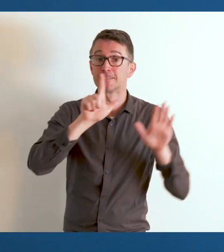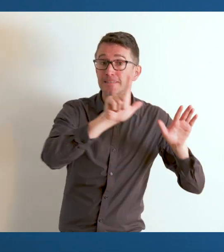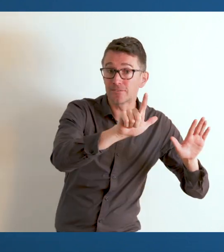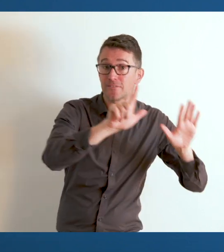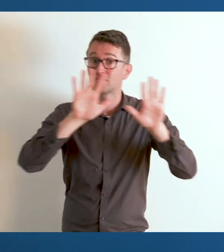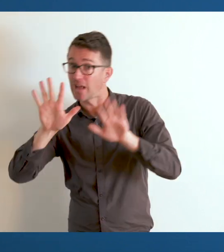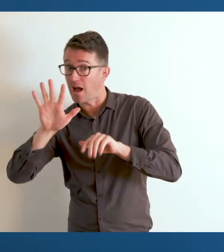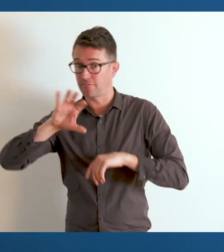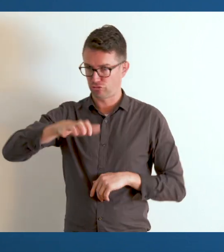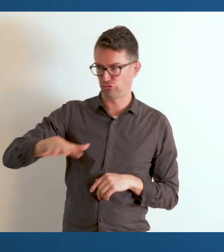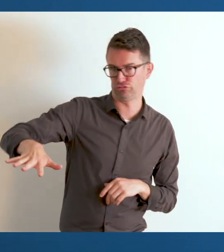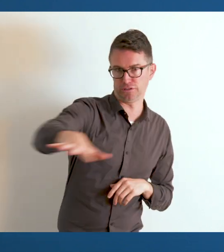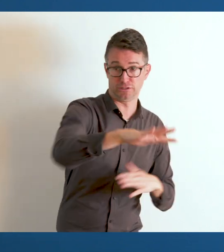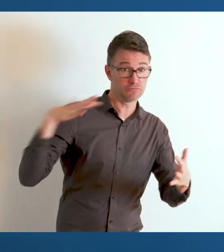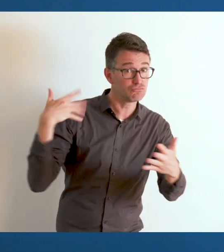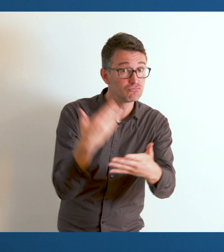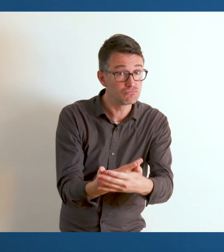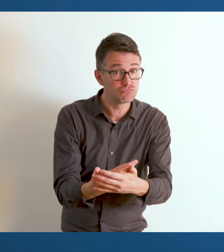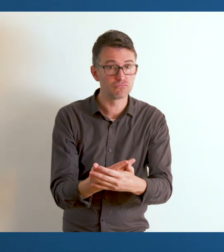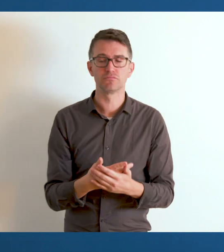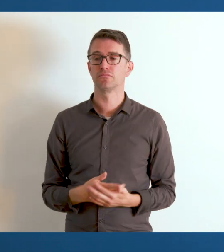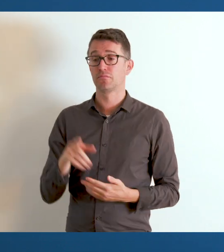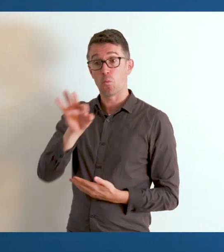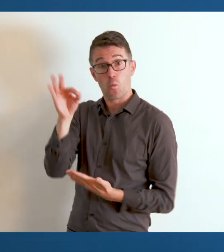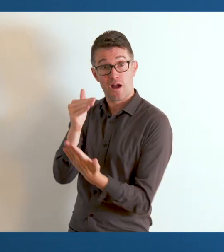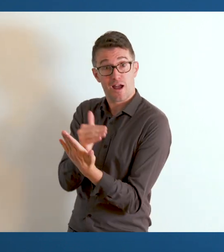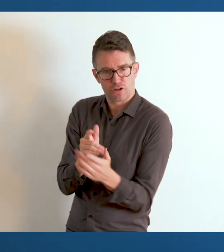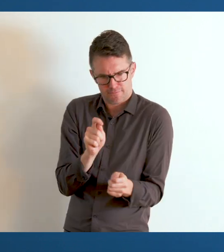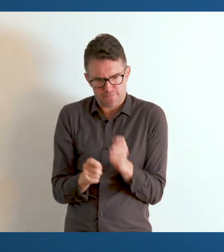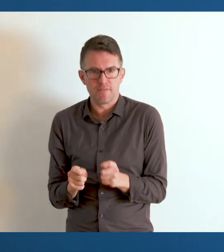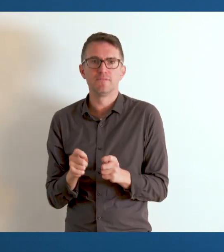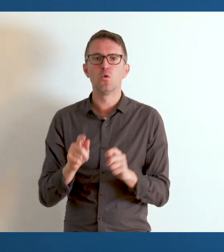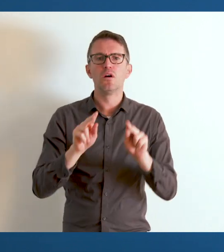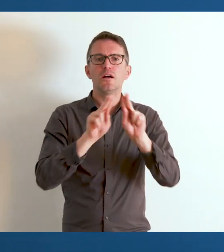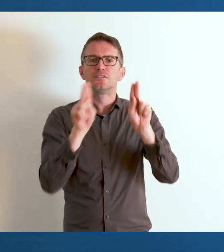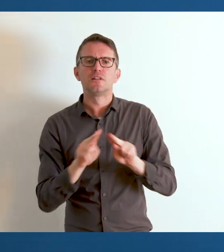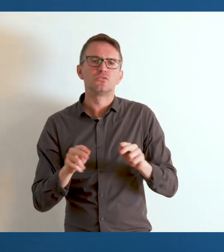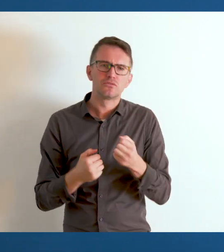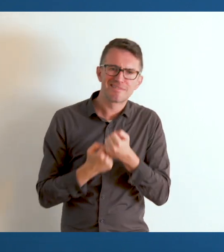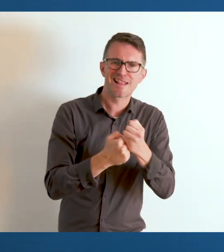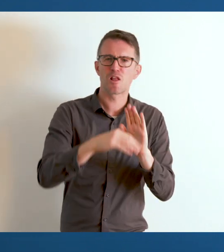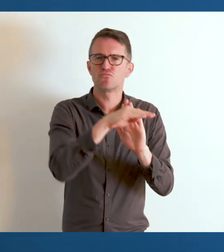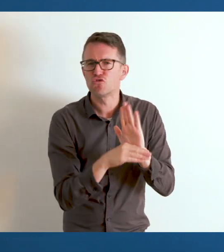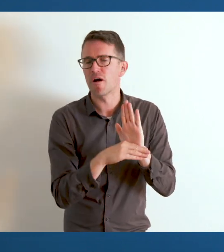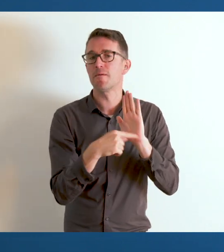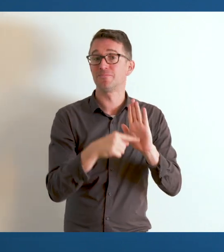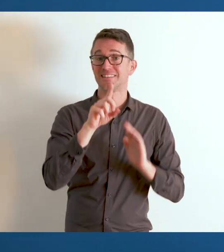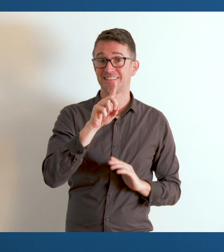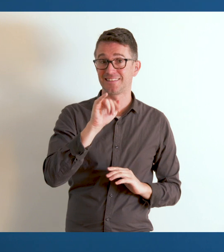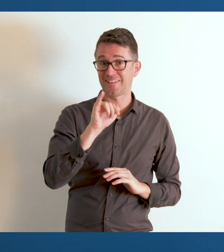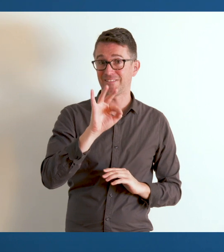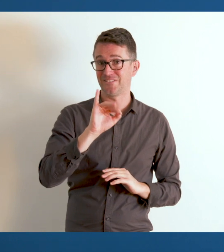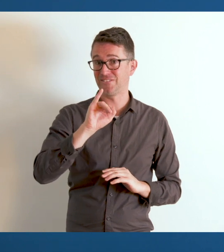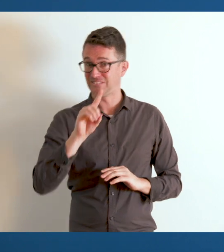to date. And they have been promoted by international aid programs like DFID, the Department